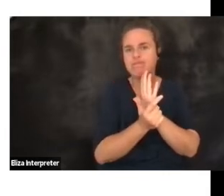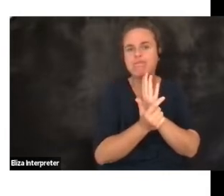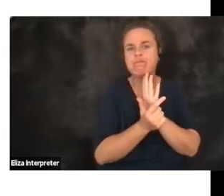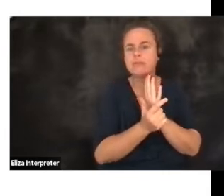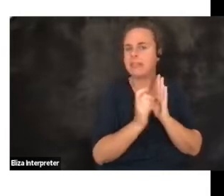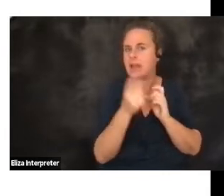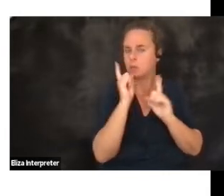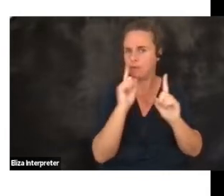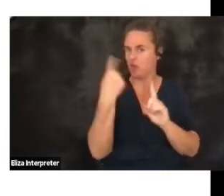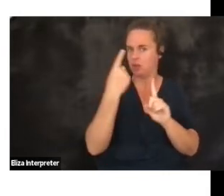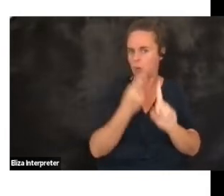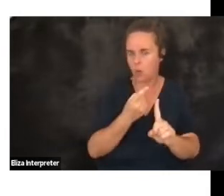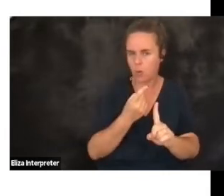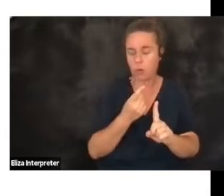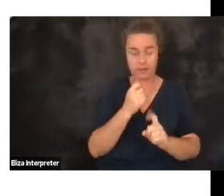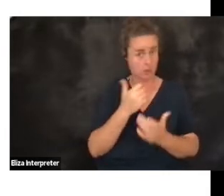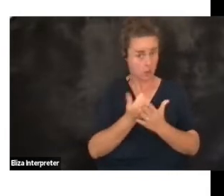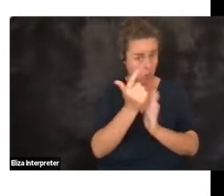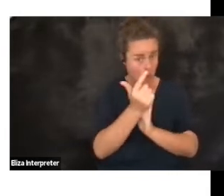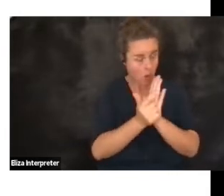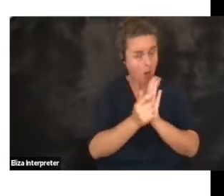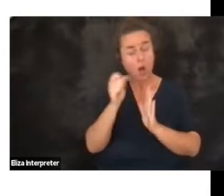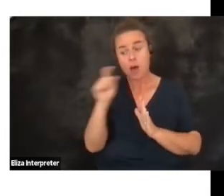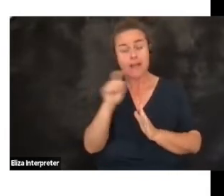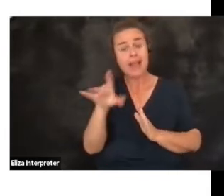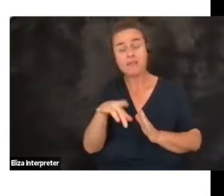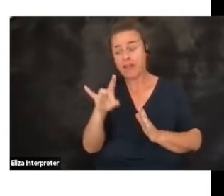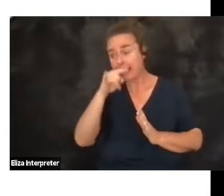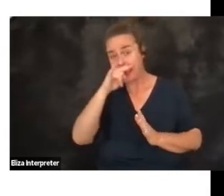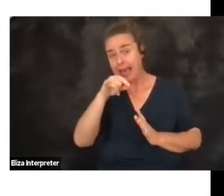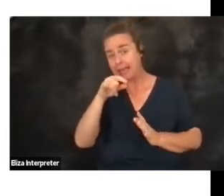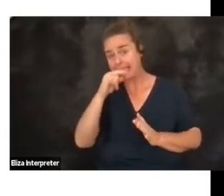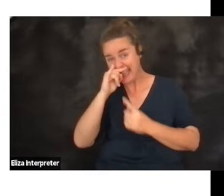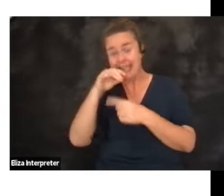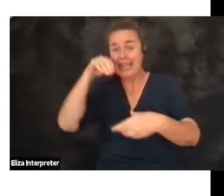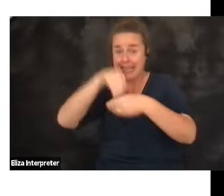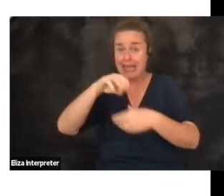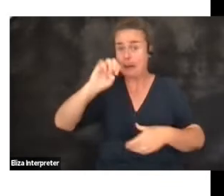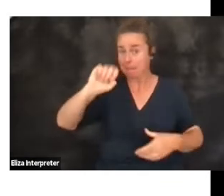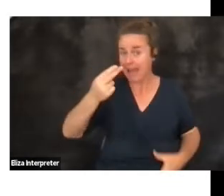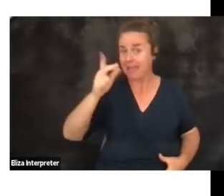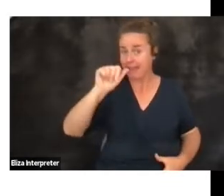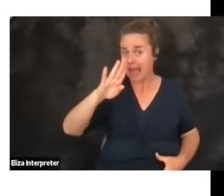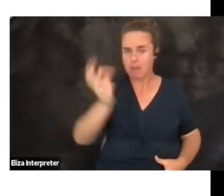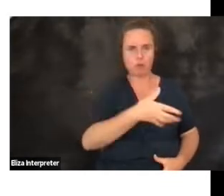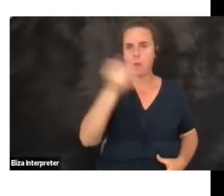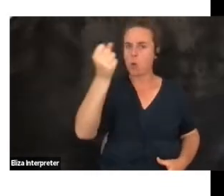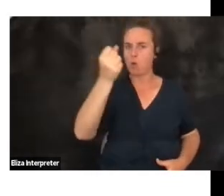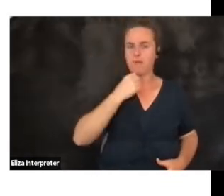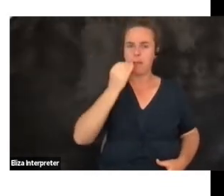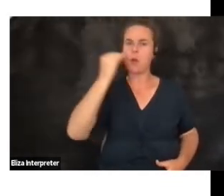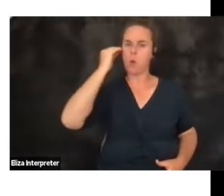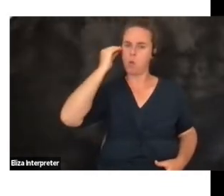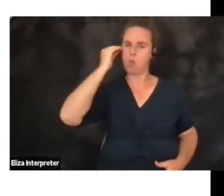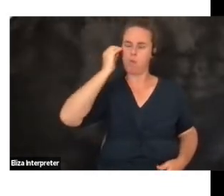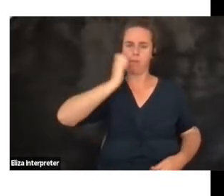that kids found in meth labs were removed from their homes and protected by